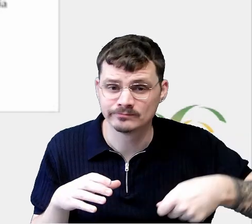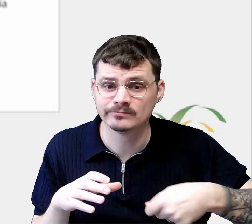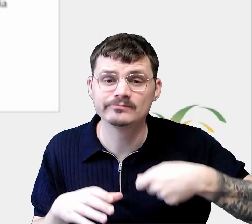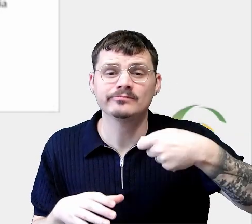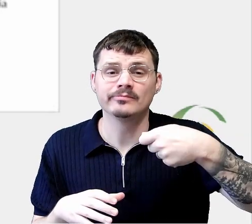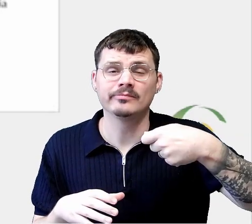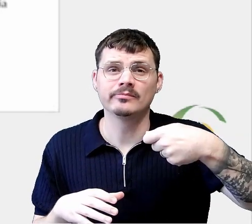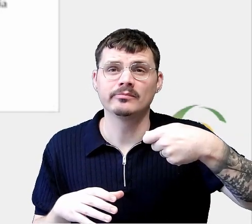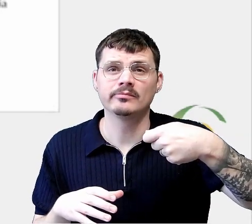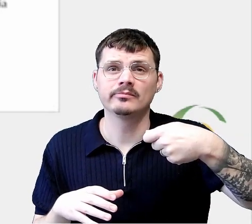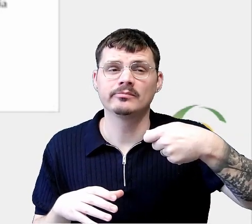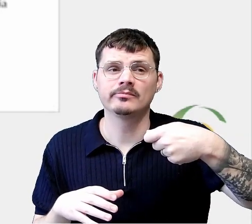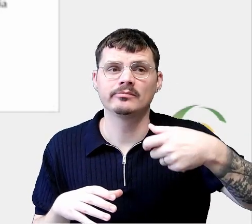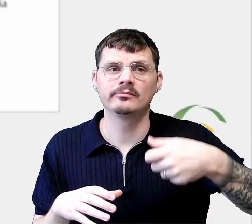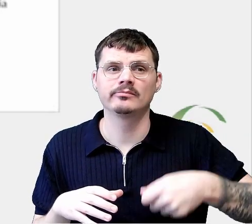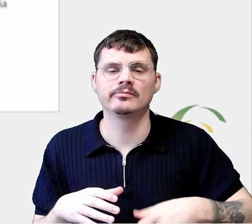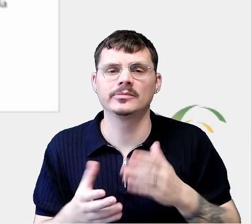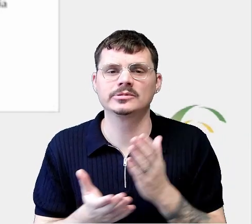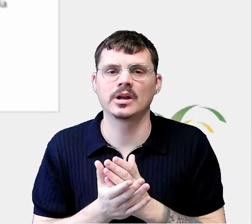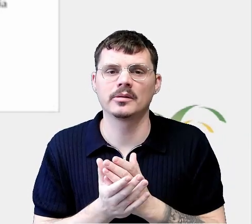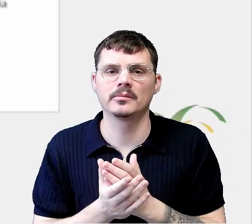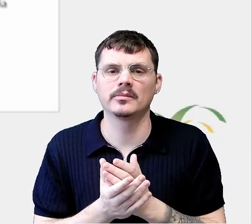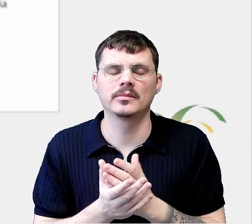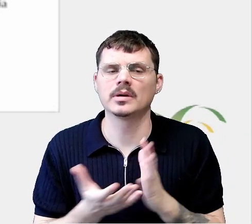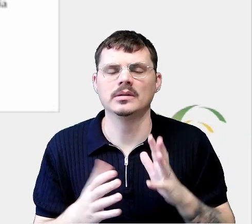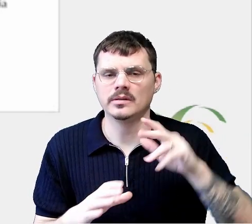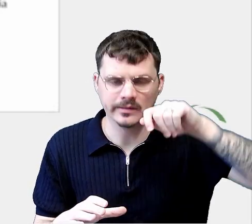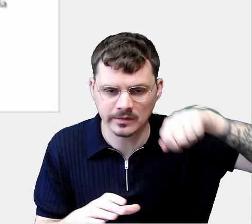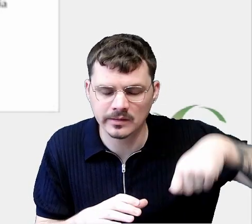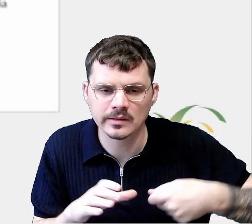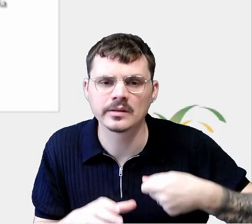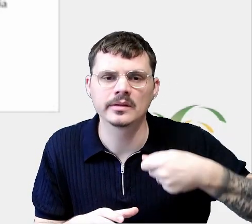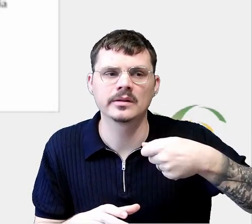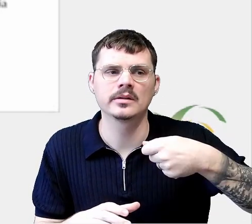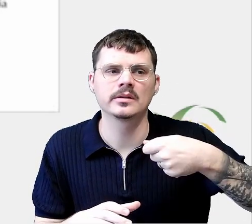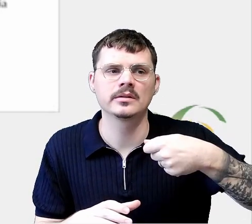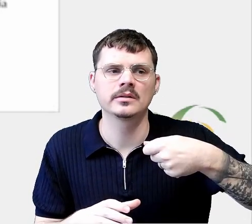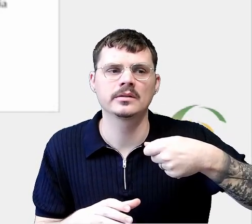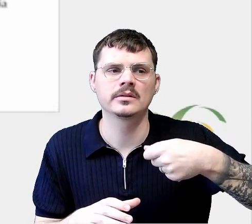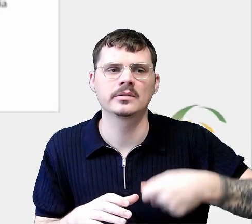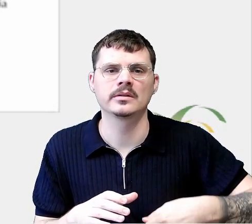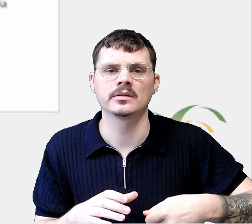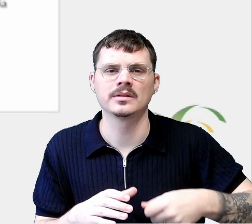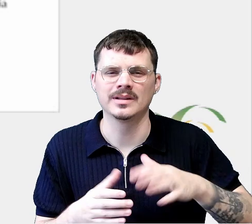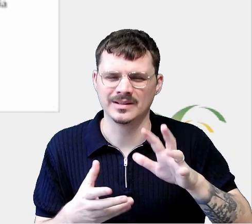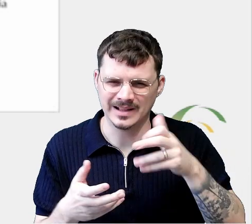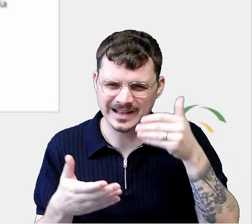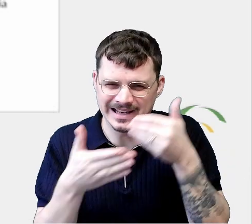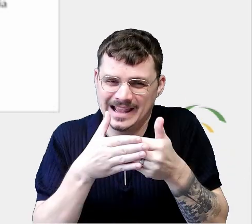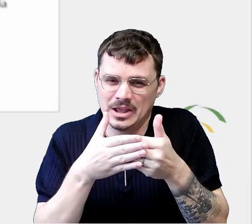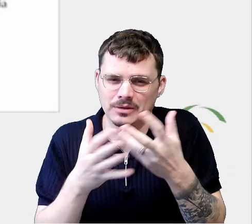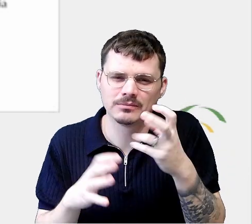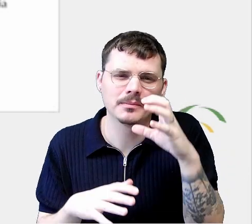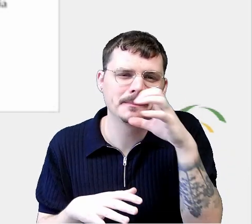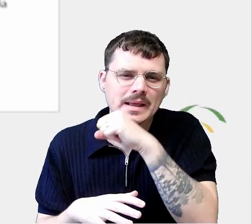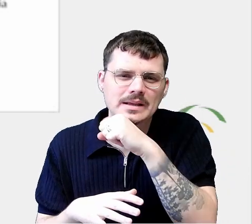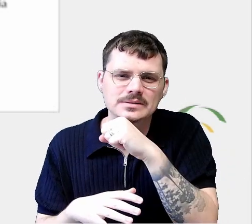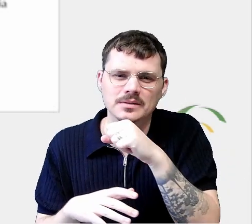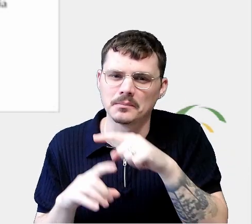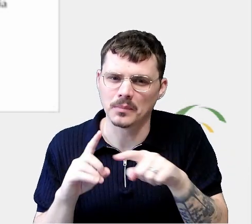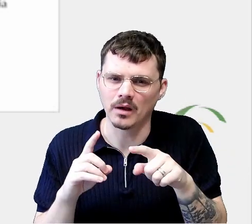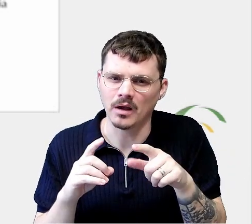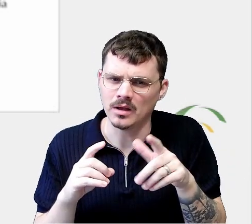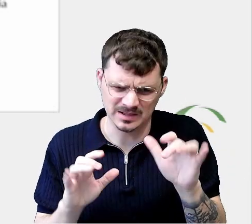this high, and then it just kind of stops. And they just keep kind of doing this near miss version